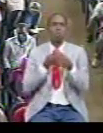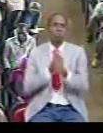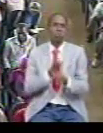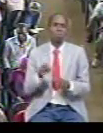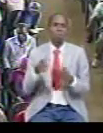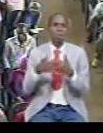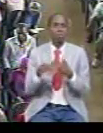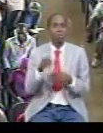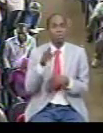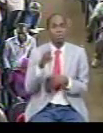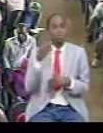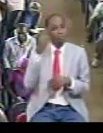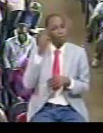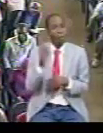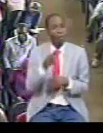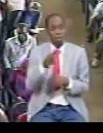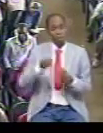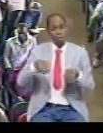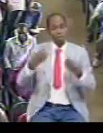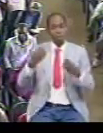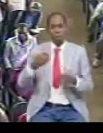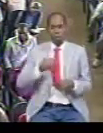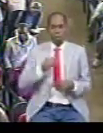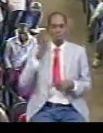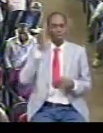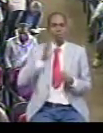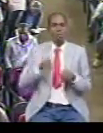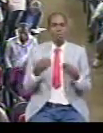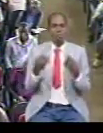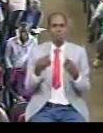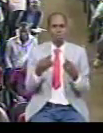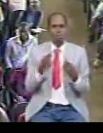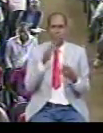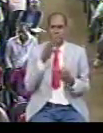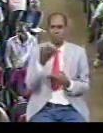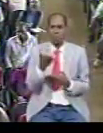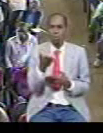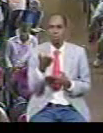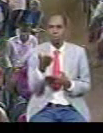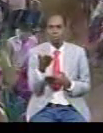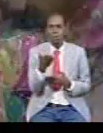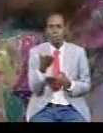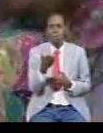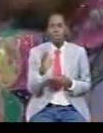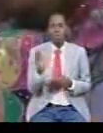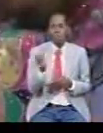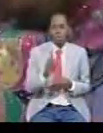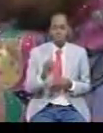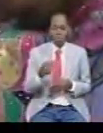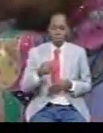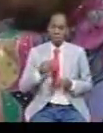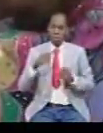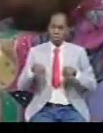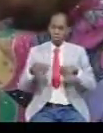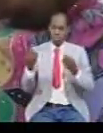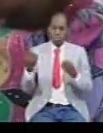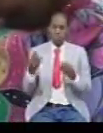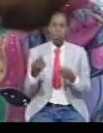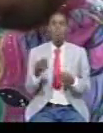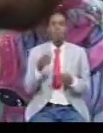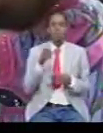thou goest, I will go. Are you there? Whither thou goest, I will